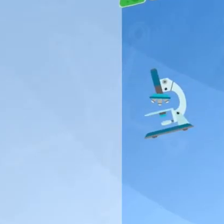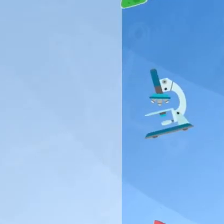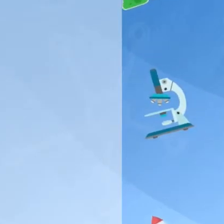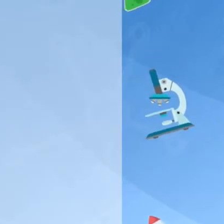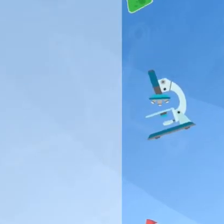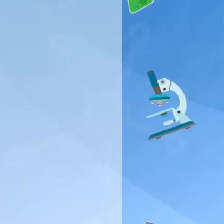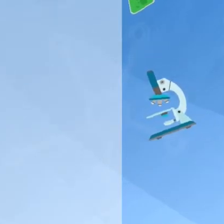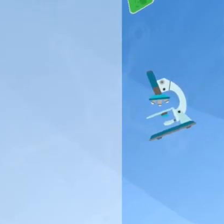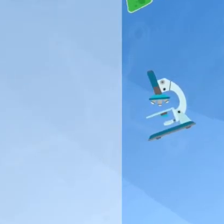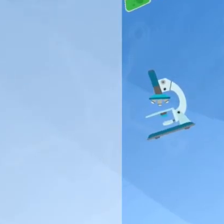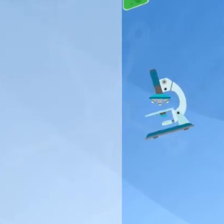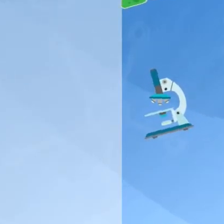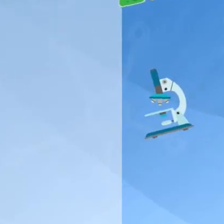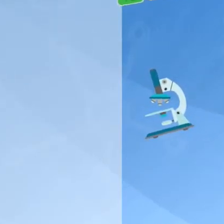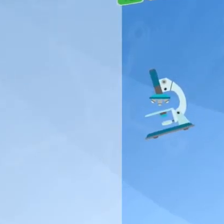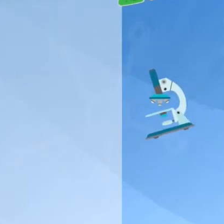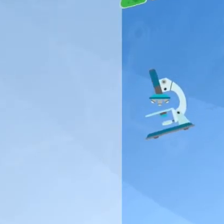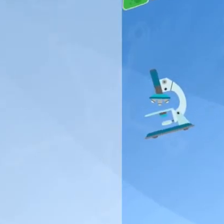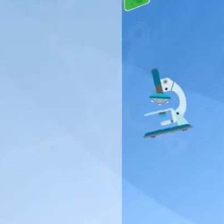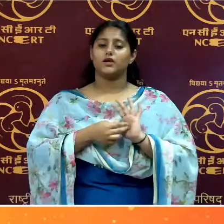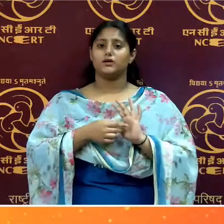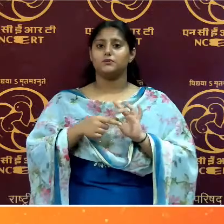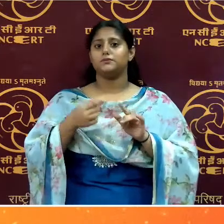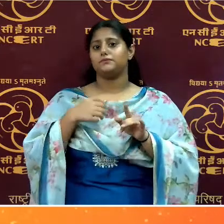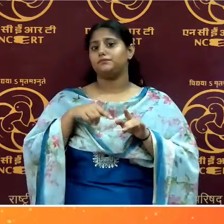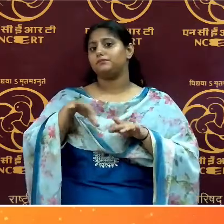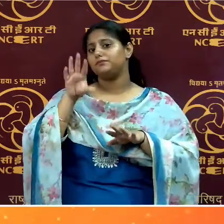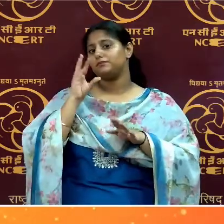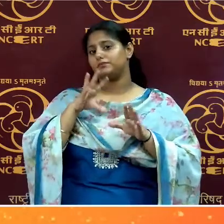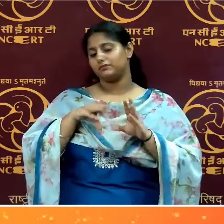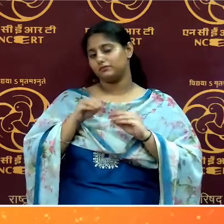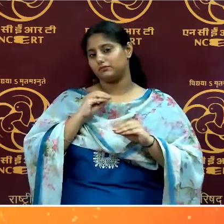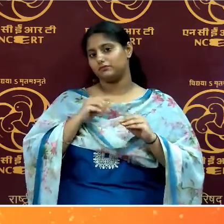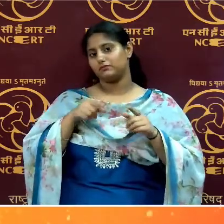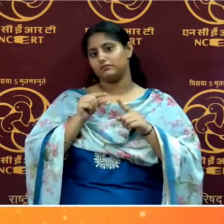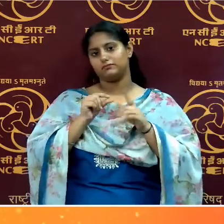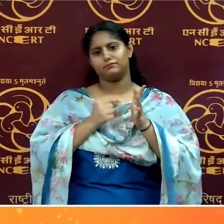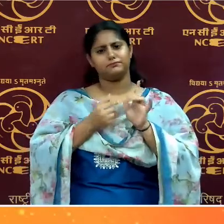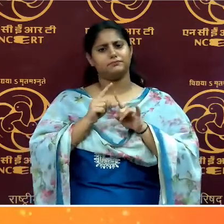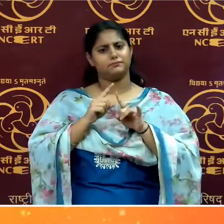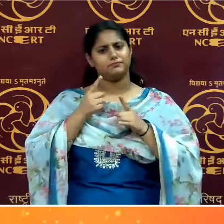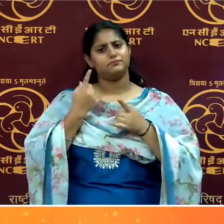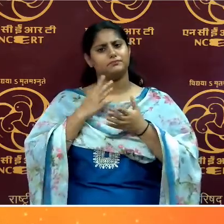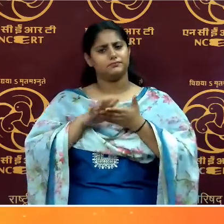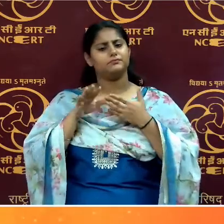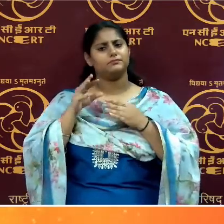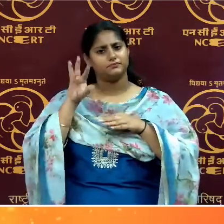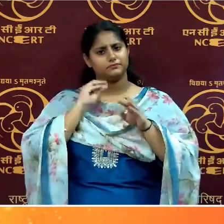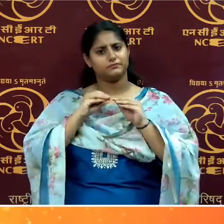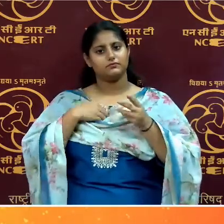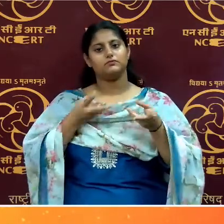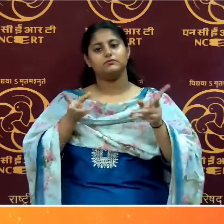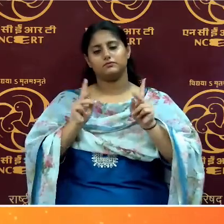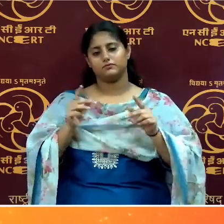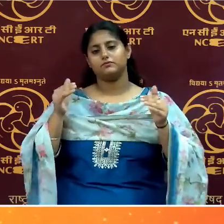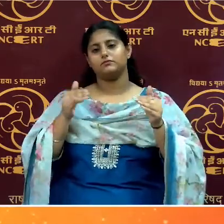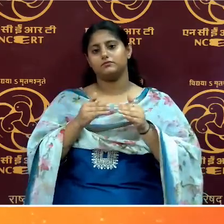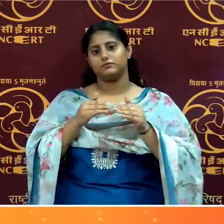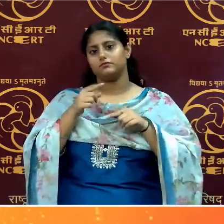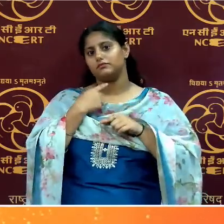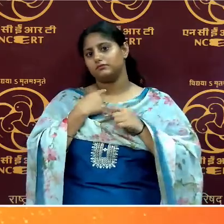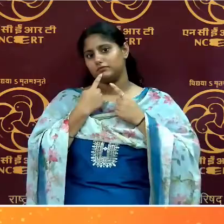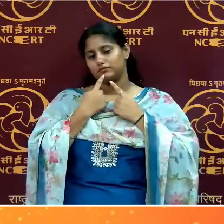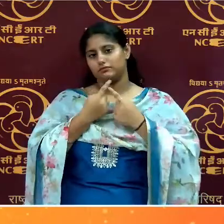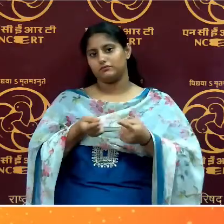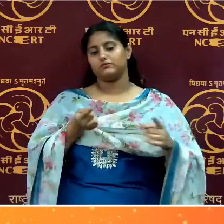So, it simply means that we have learned something in the part 1. We will have a brief recap of the same, but before that